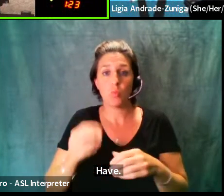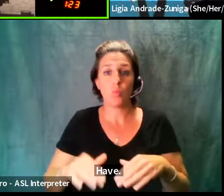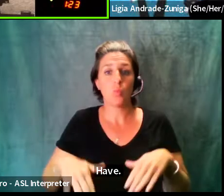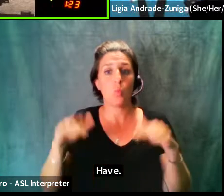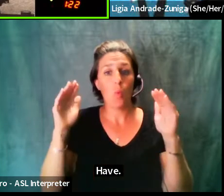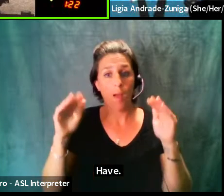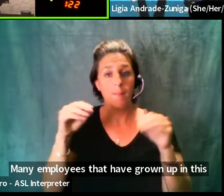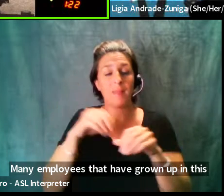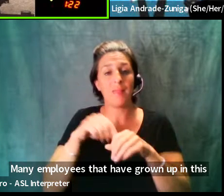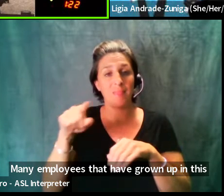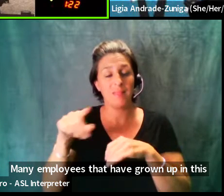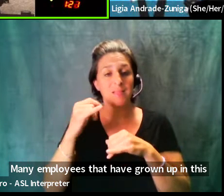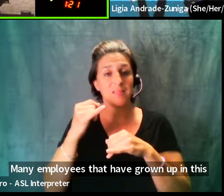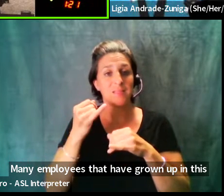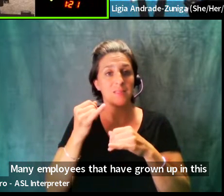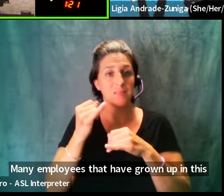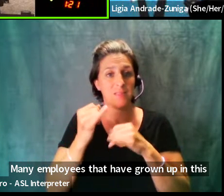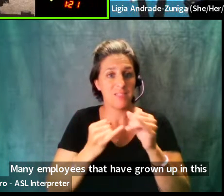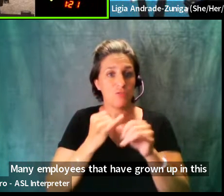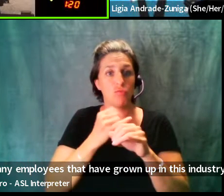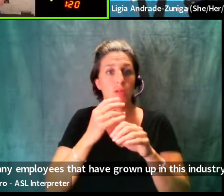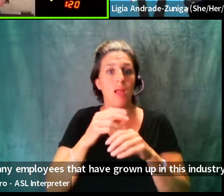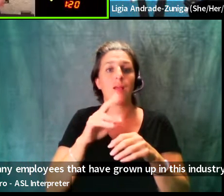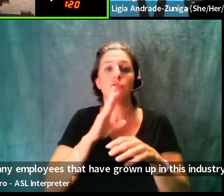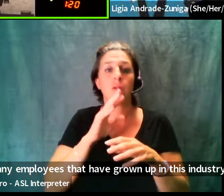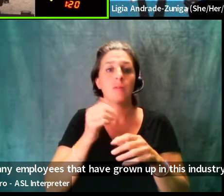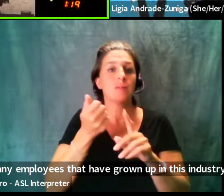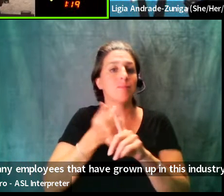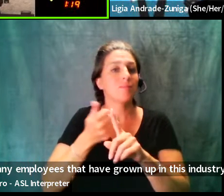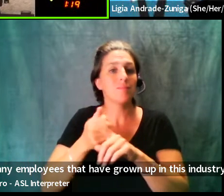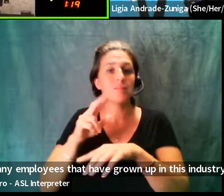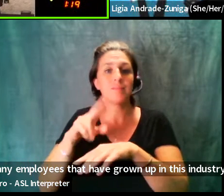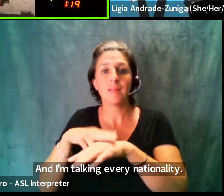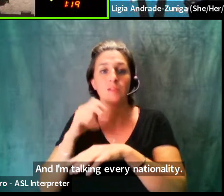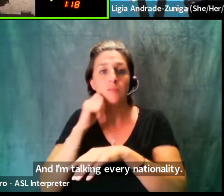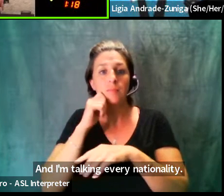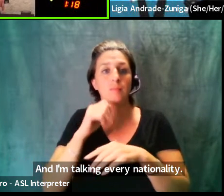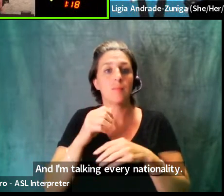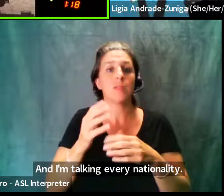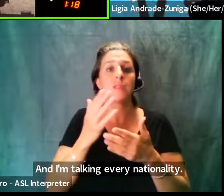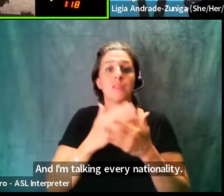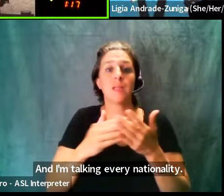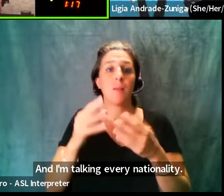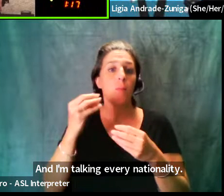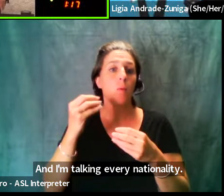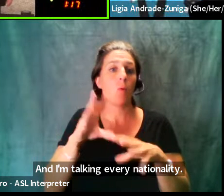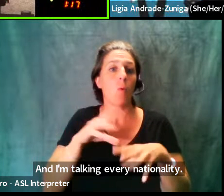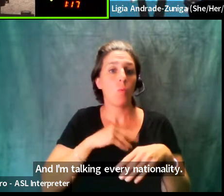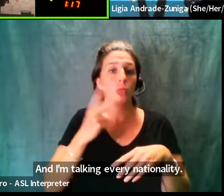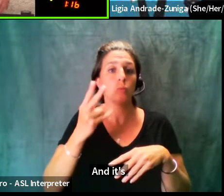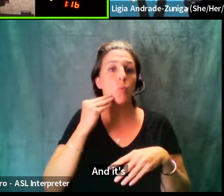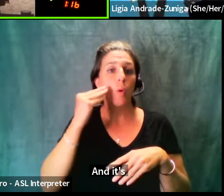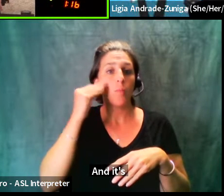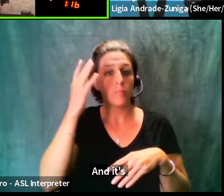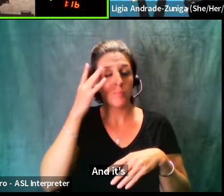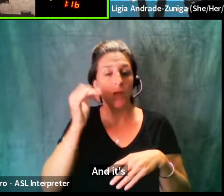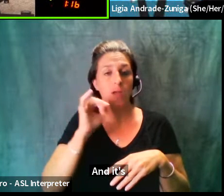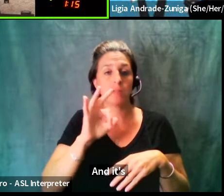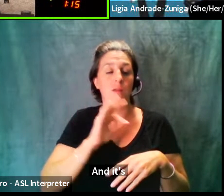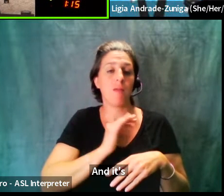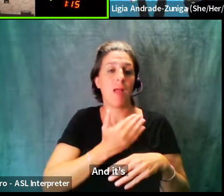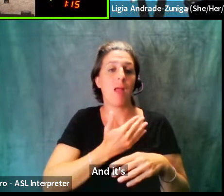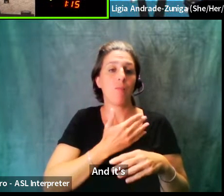industry. And I'm talking every nationality, and it's amazing. Some own 2 homes because of our profit sharing and so